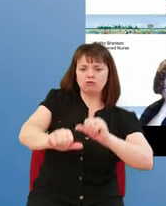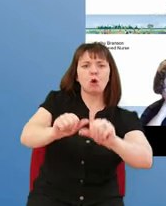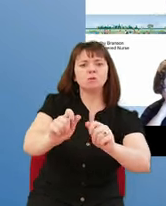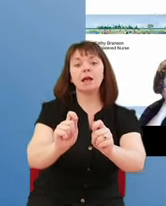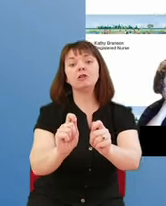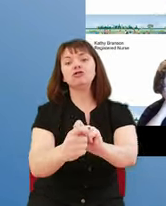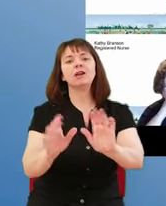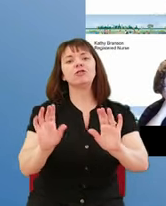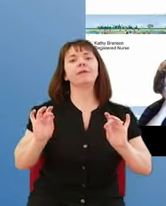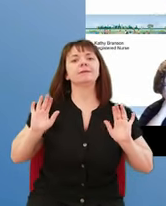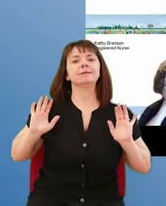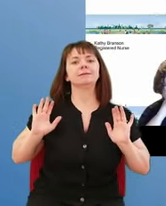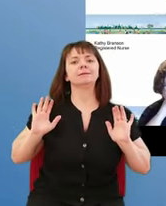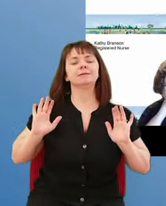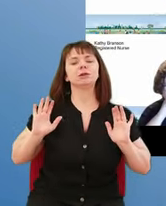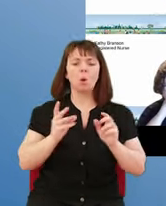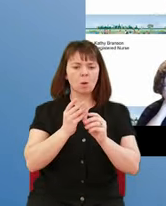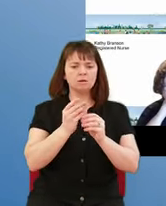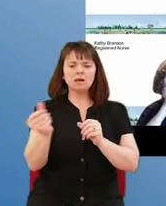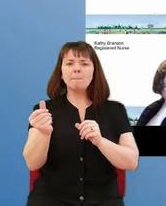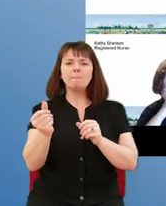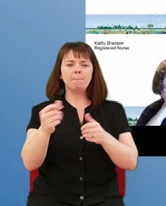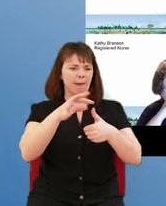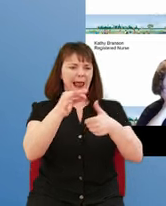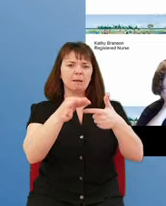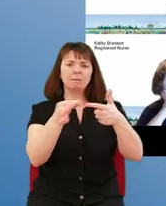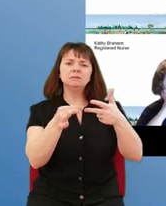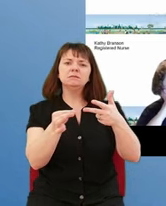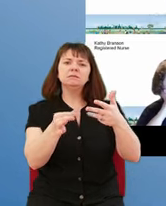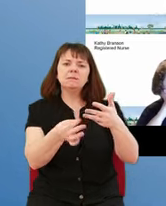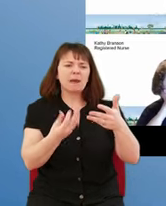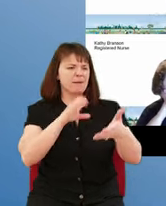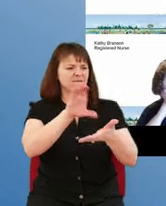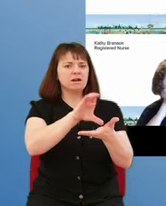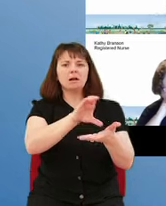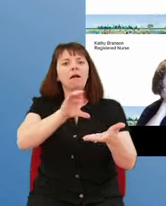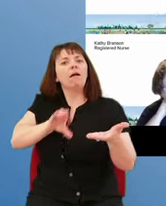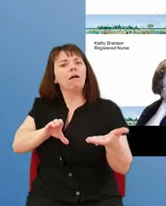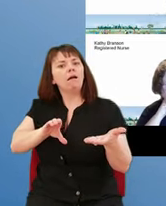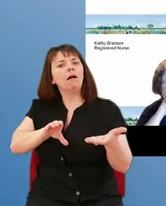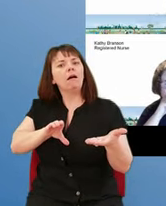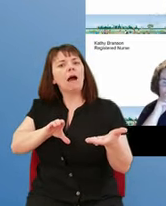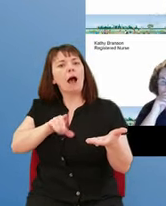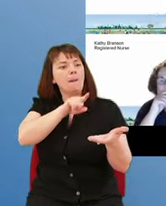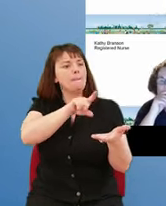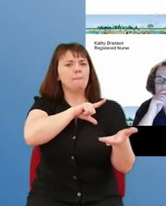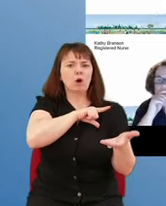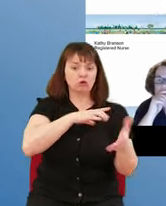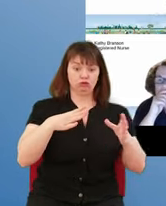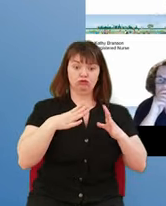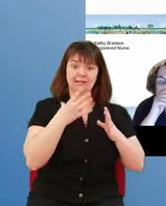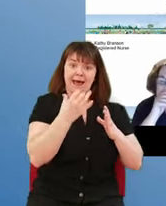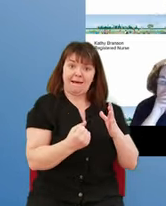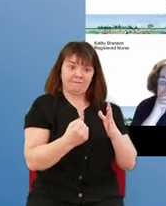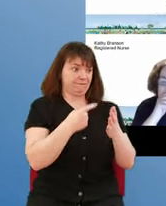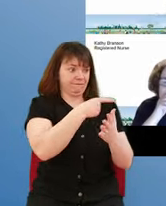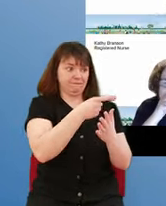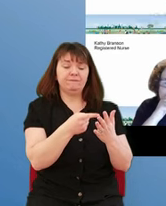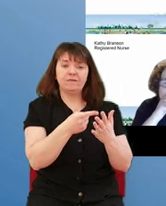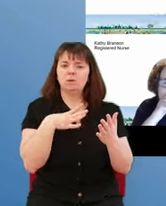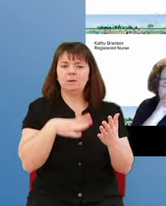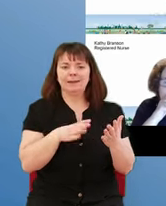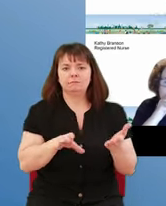therefore we'll ensure that every practice has a very clear pathway about how they access the alternative provision. And then for those